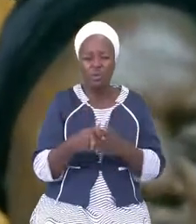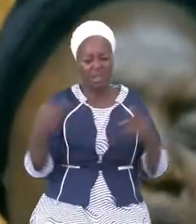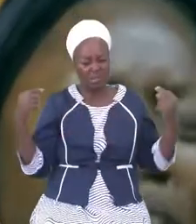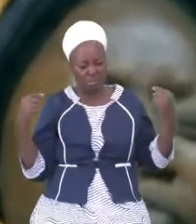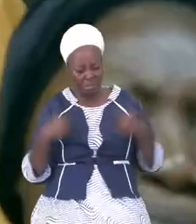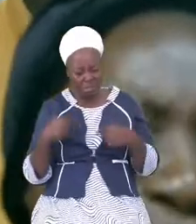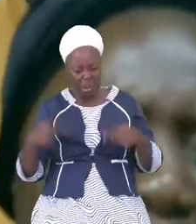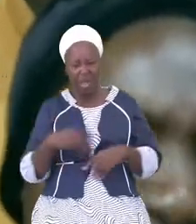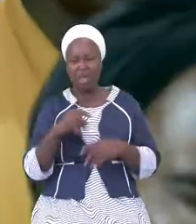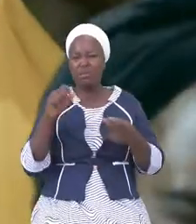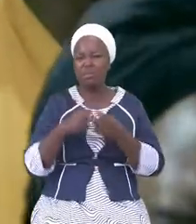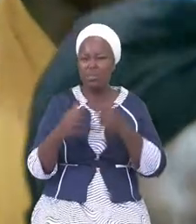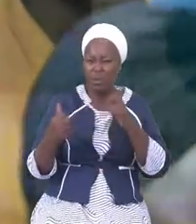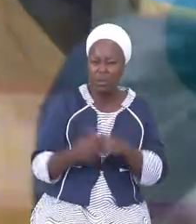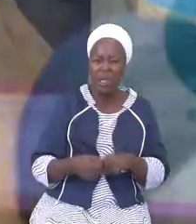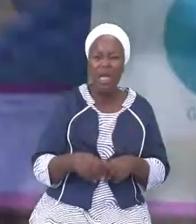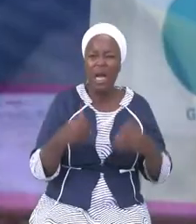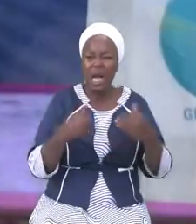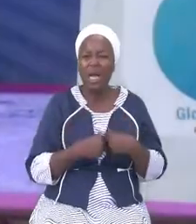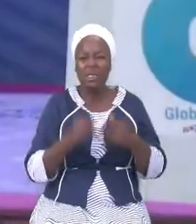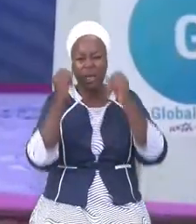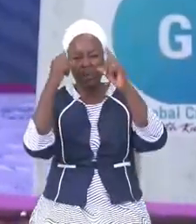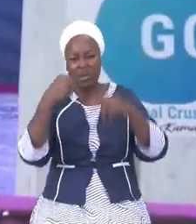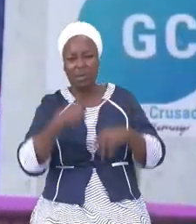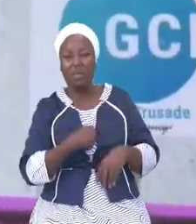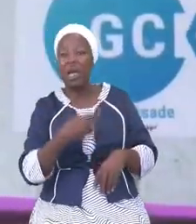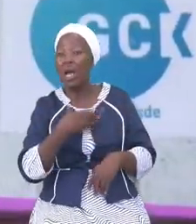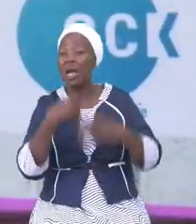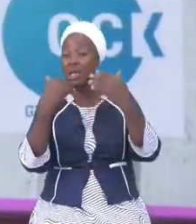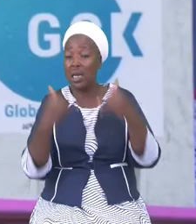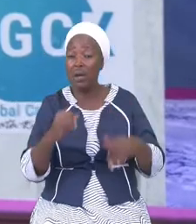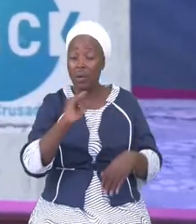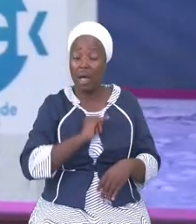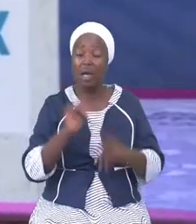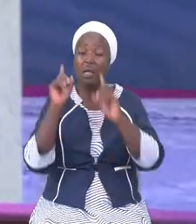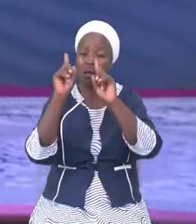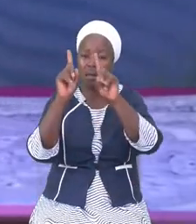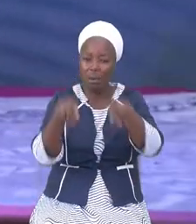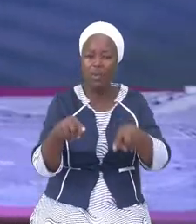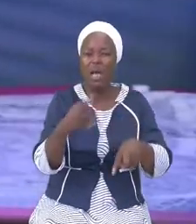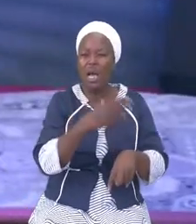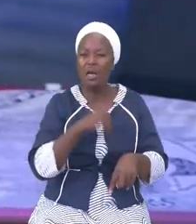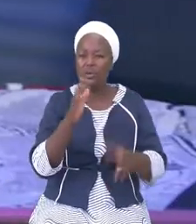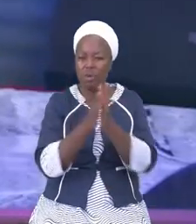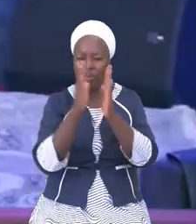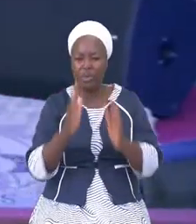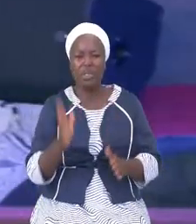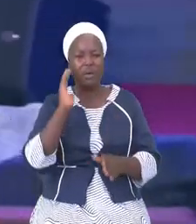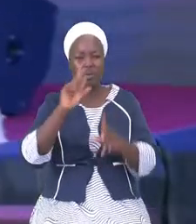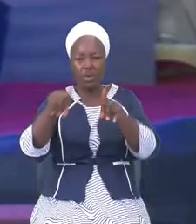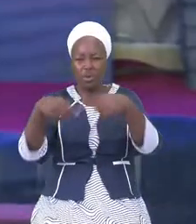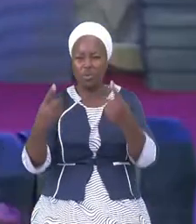the problem has awakened me. And now I come. And your prayer will go